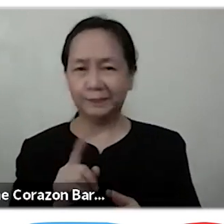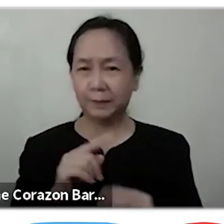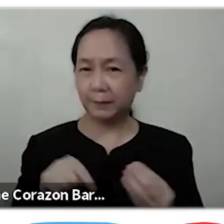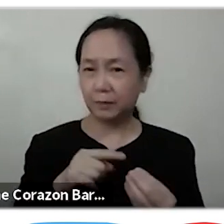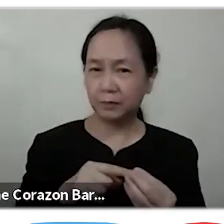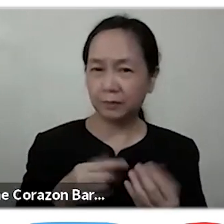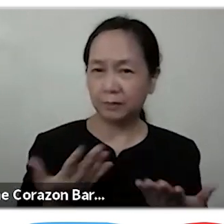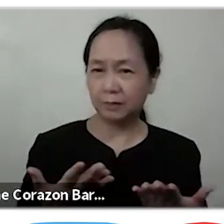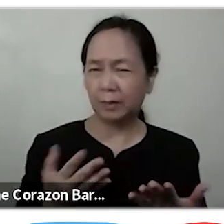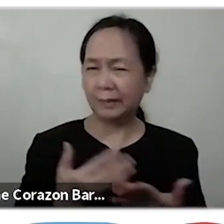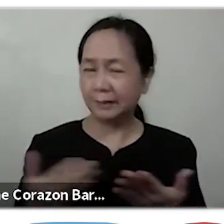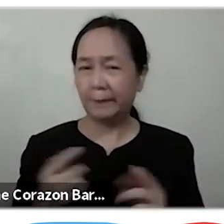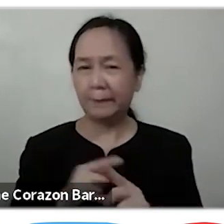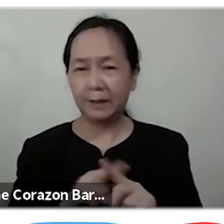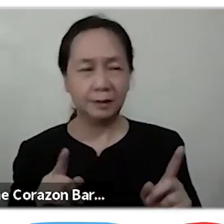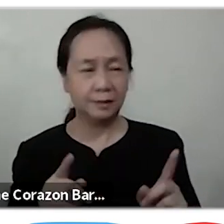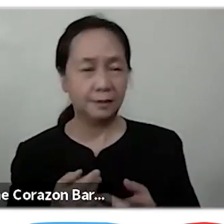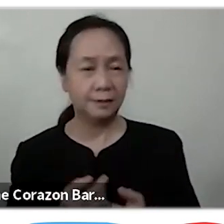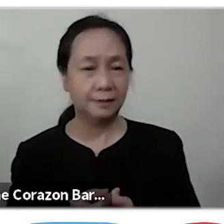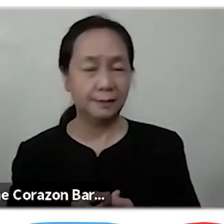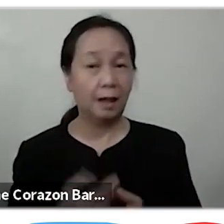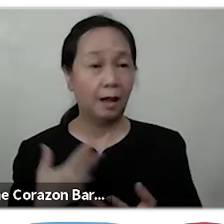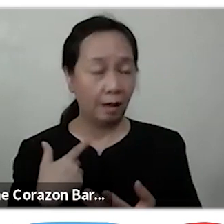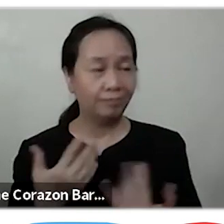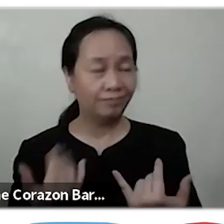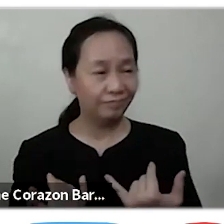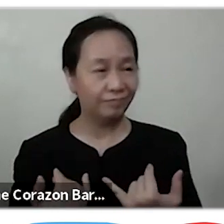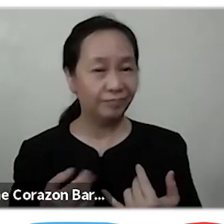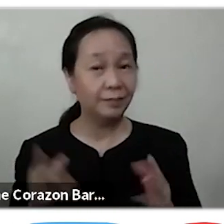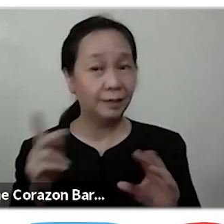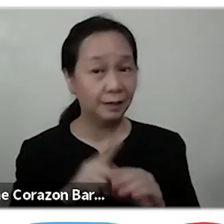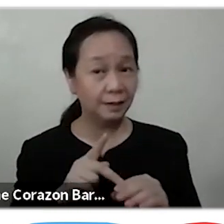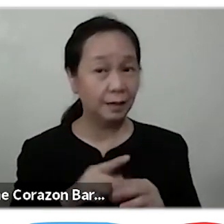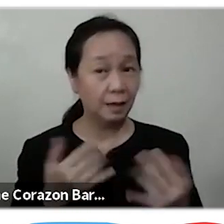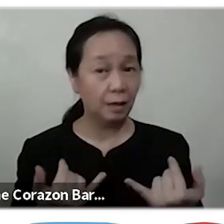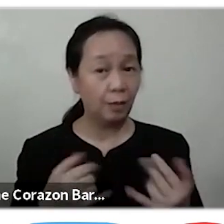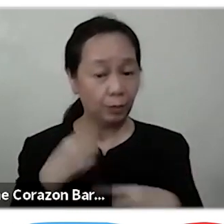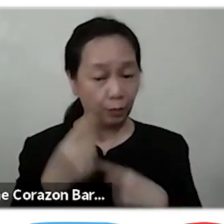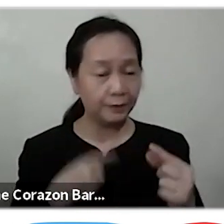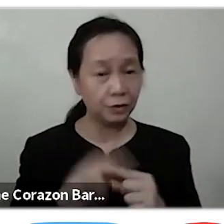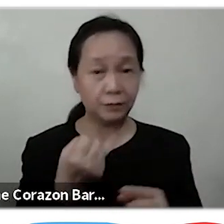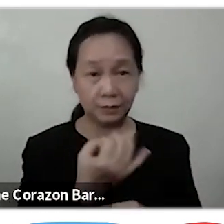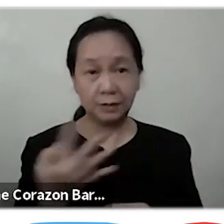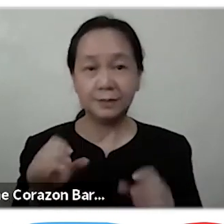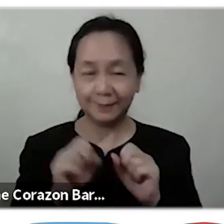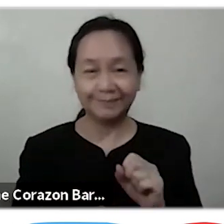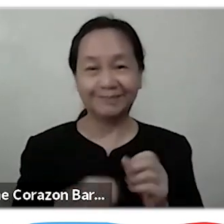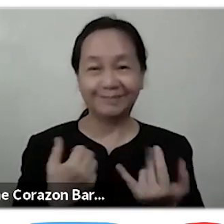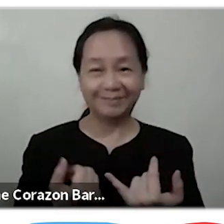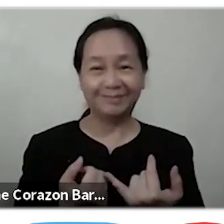all these things. But of course, I was the participant of the global survey. So I thought